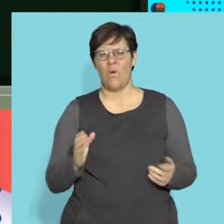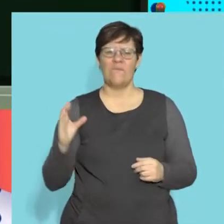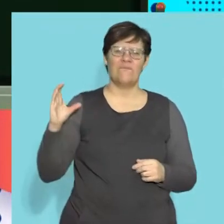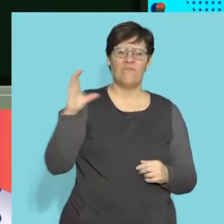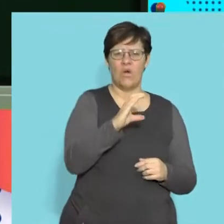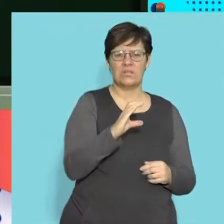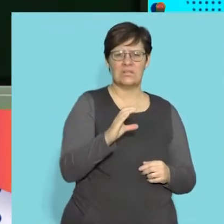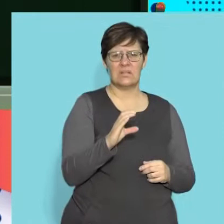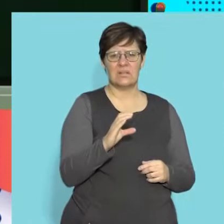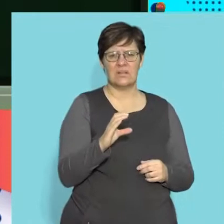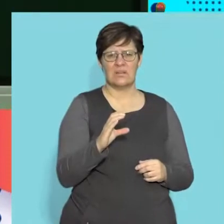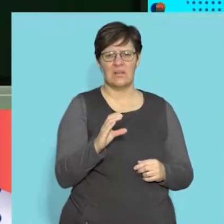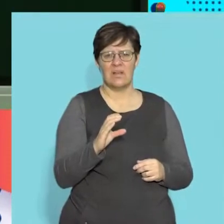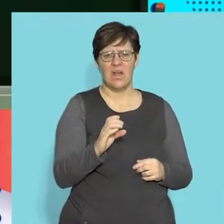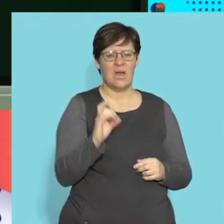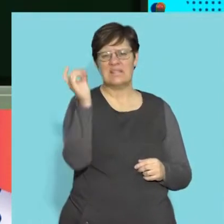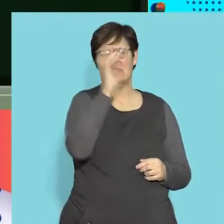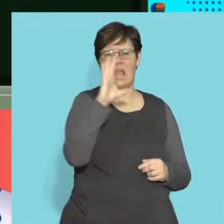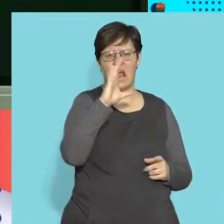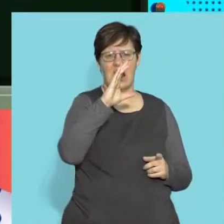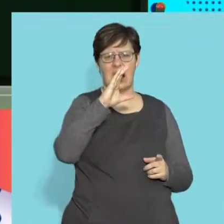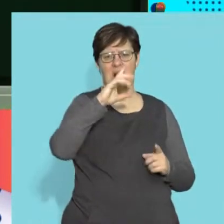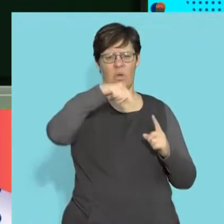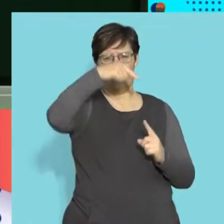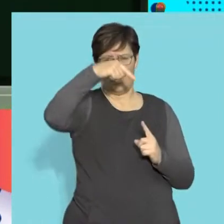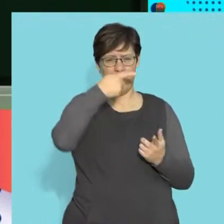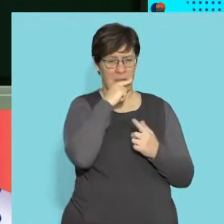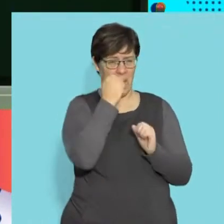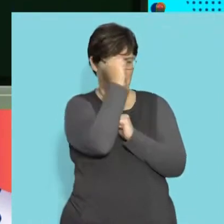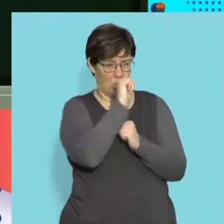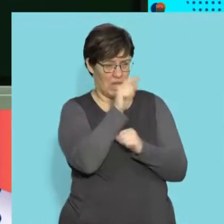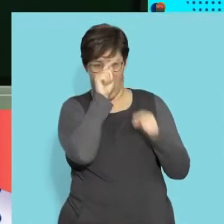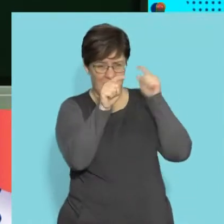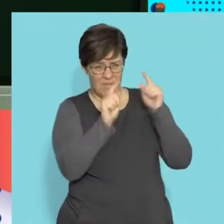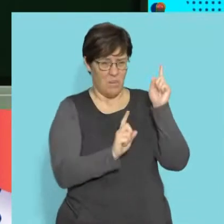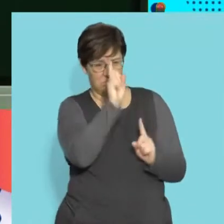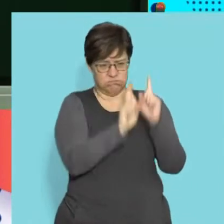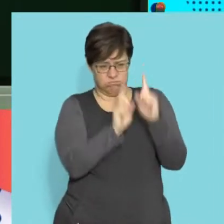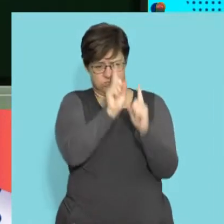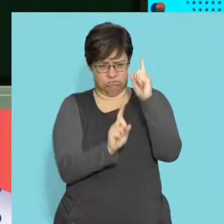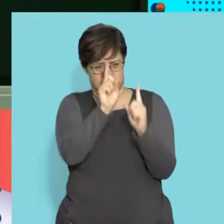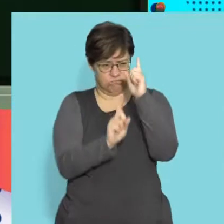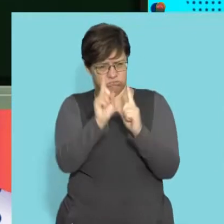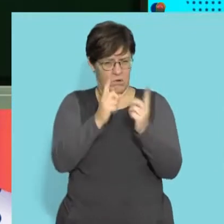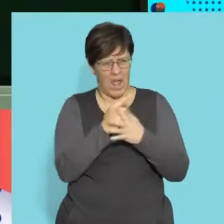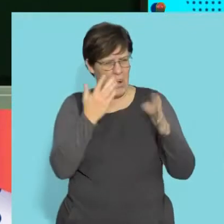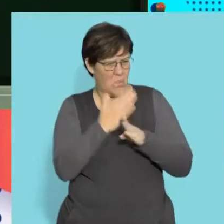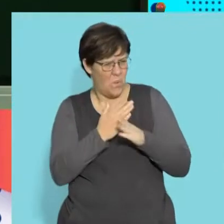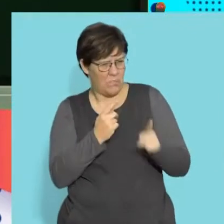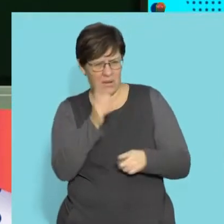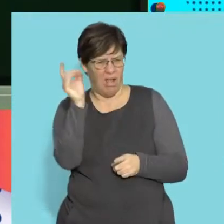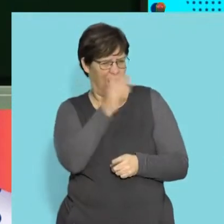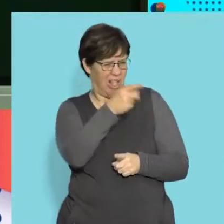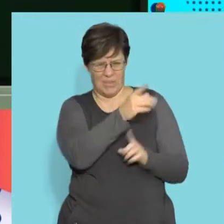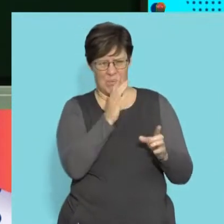a single bit of current, a coil. How's that going to get a motor which has got bits that turn? And we'll get there.